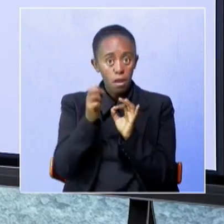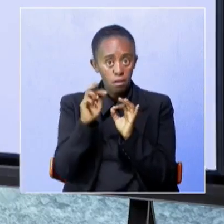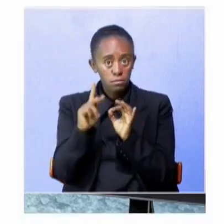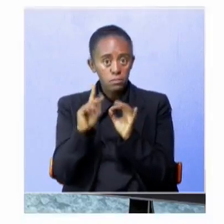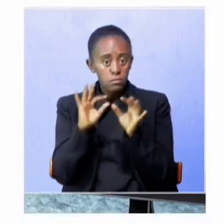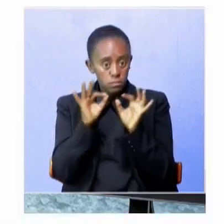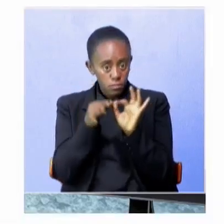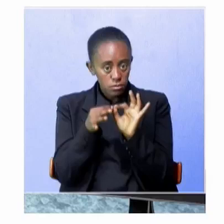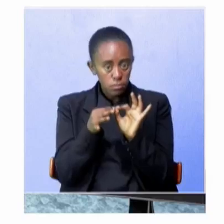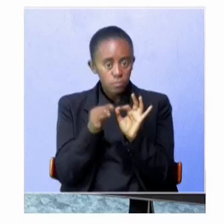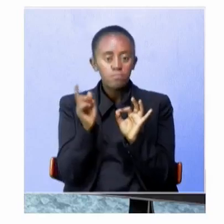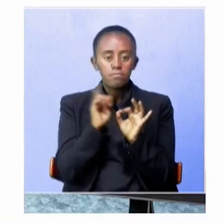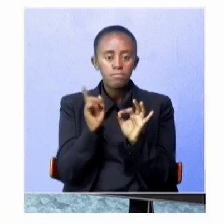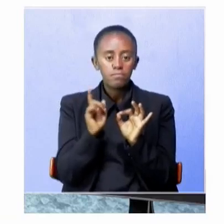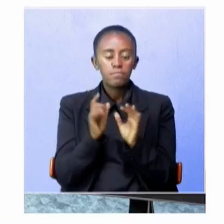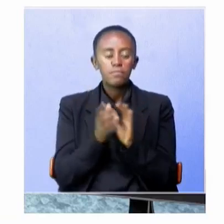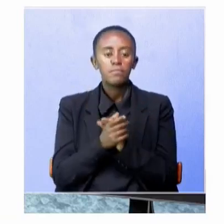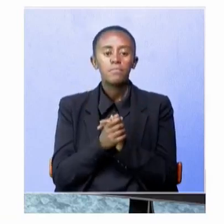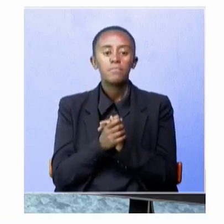to